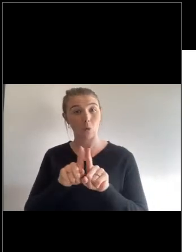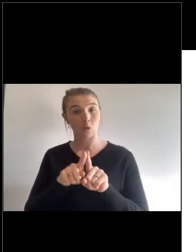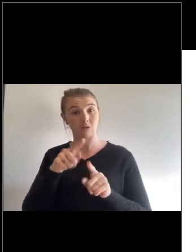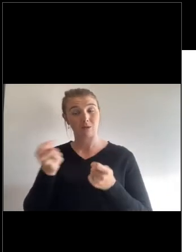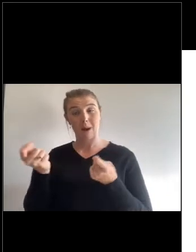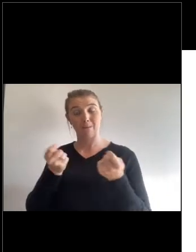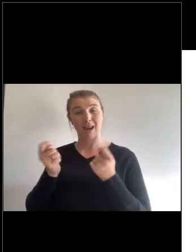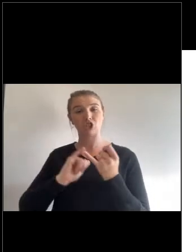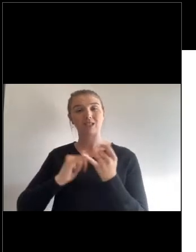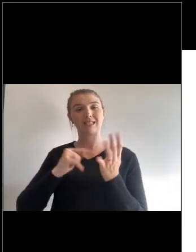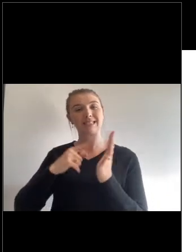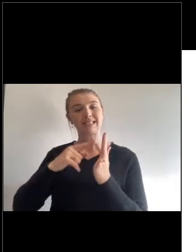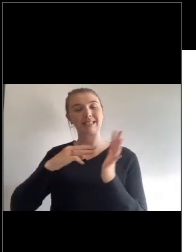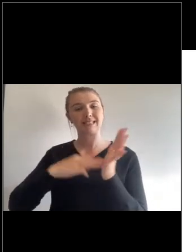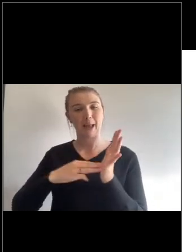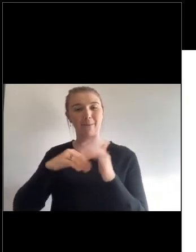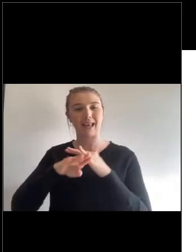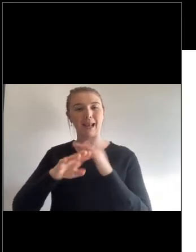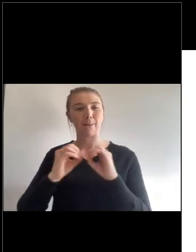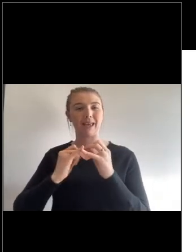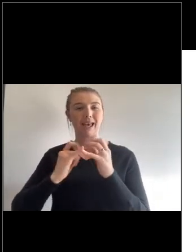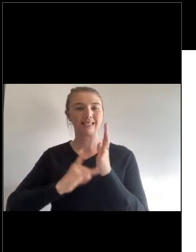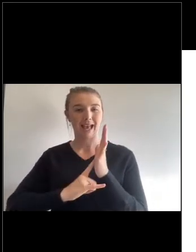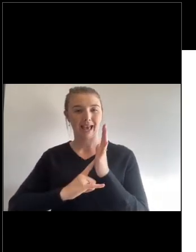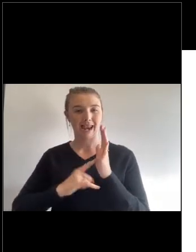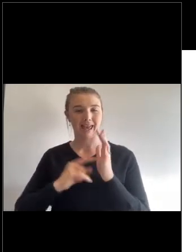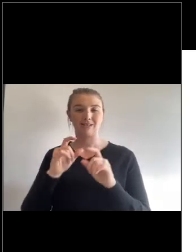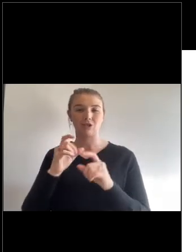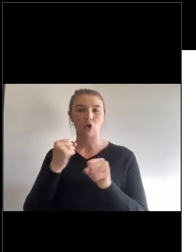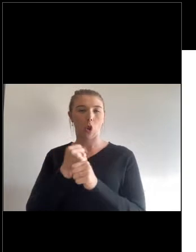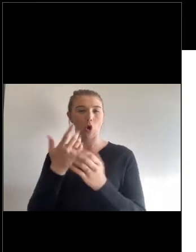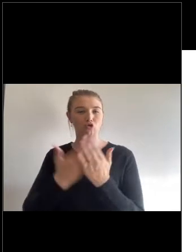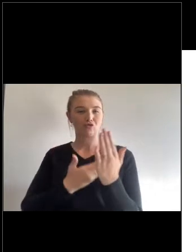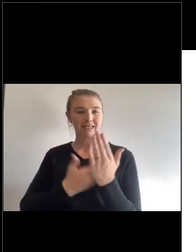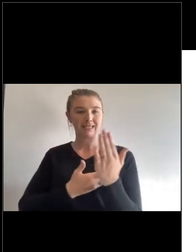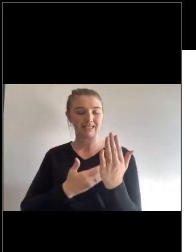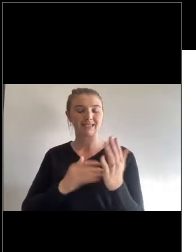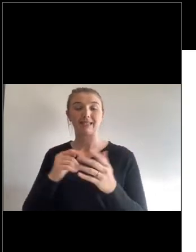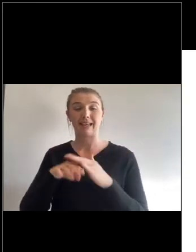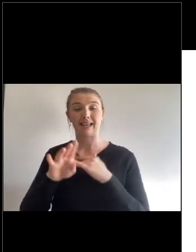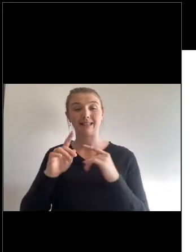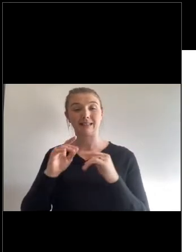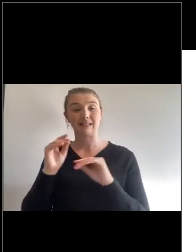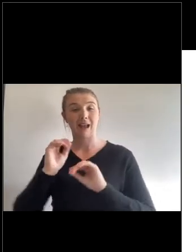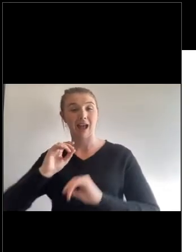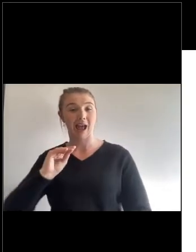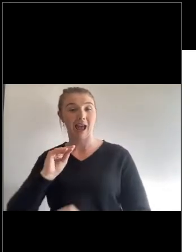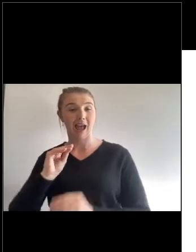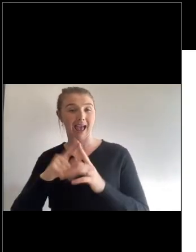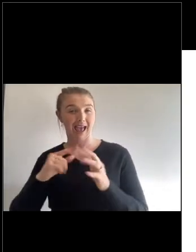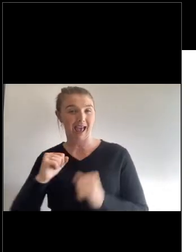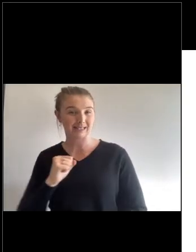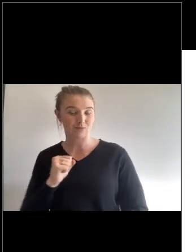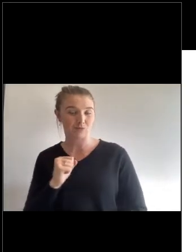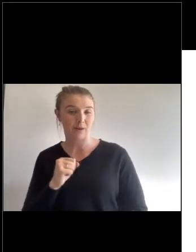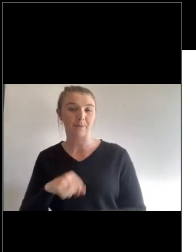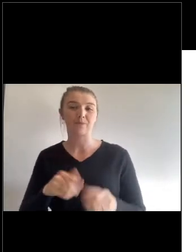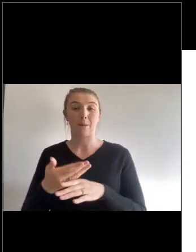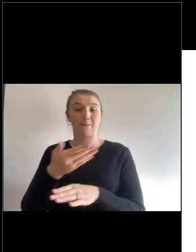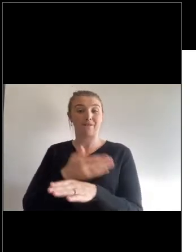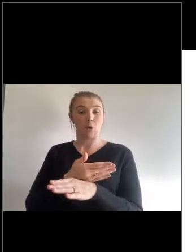Scottish Sensory Centre, which is also at the University of Edinburgh, and prior to that did polymer research in Durham and